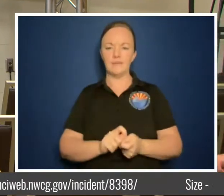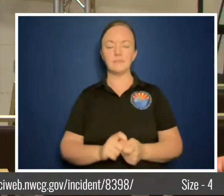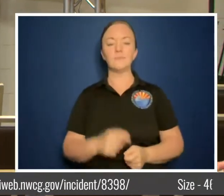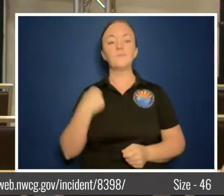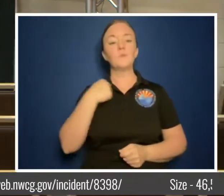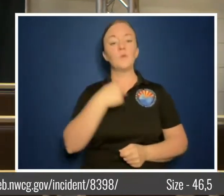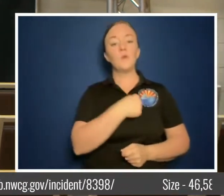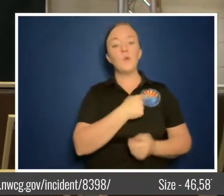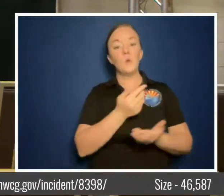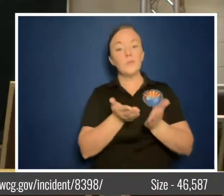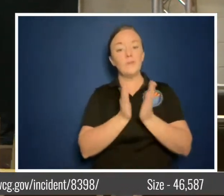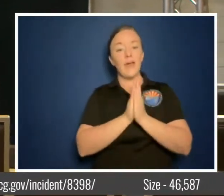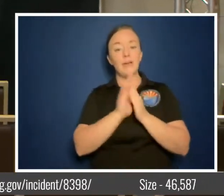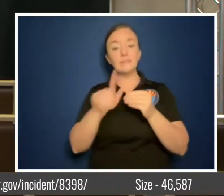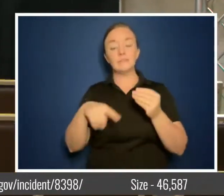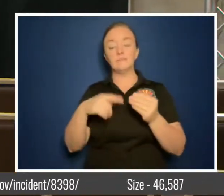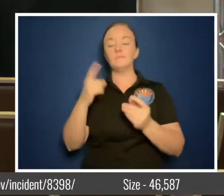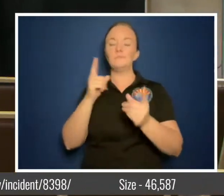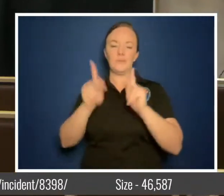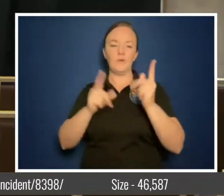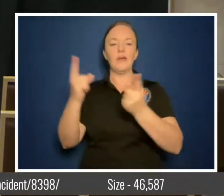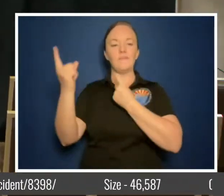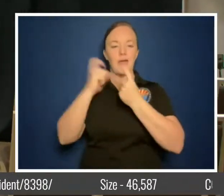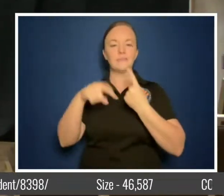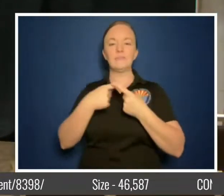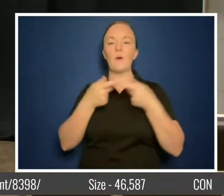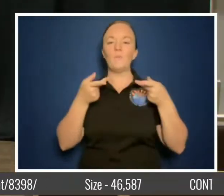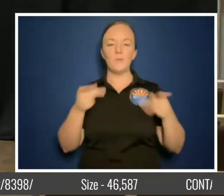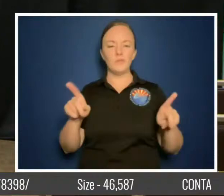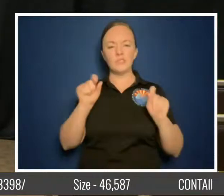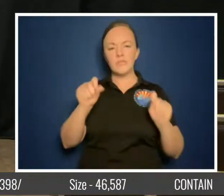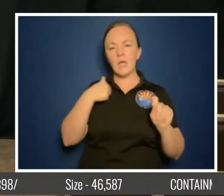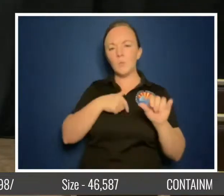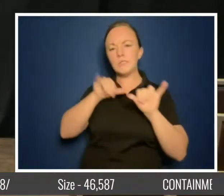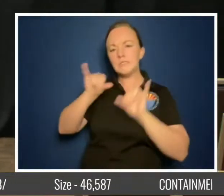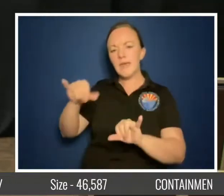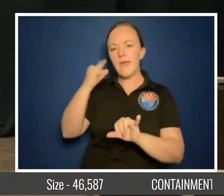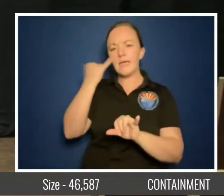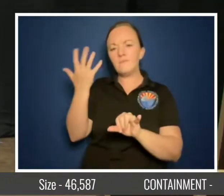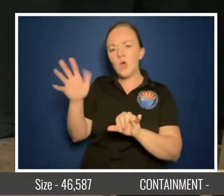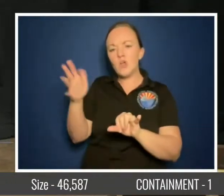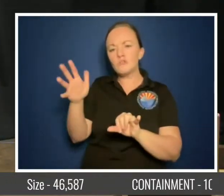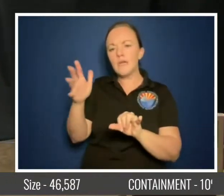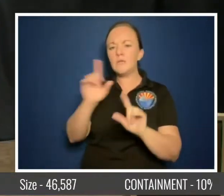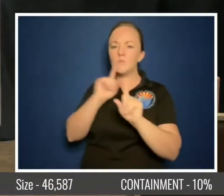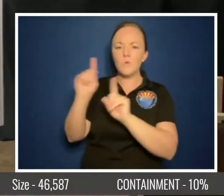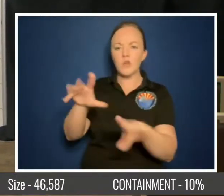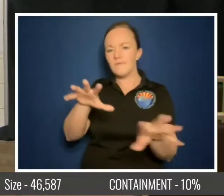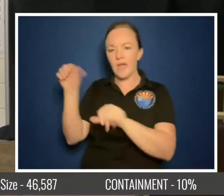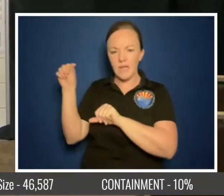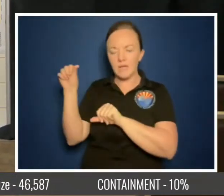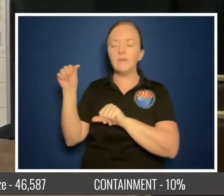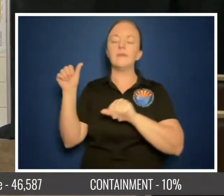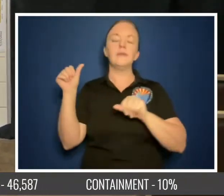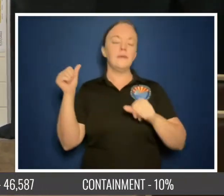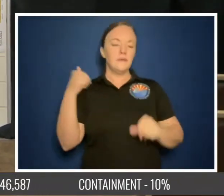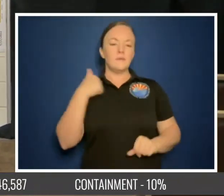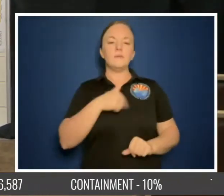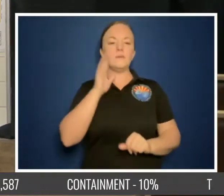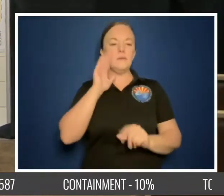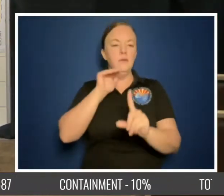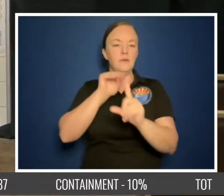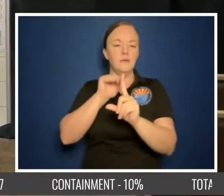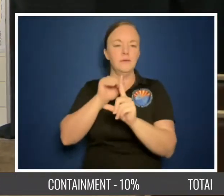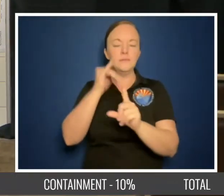stay in the area of the evacuation order zones. Again, we'll remind our citizens that have not left the area in